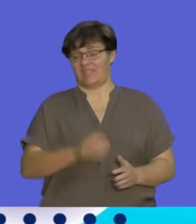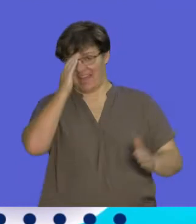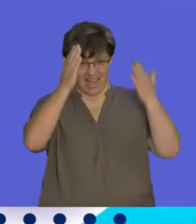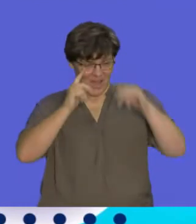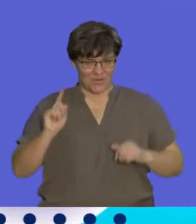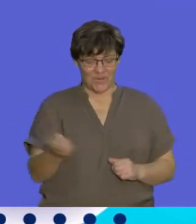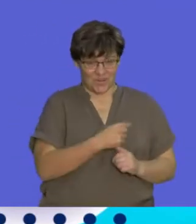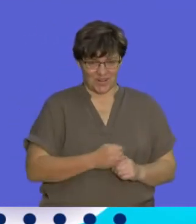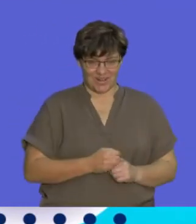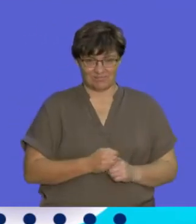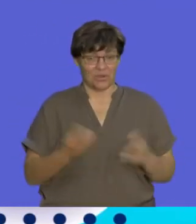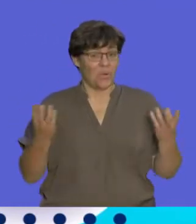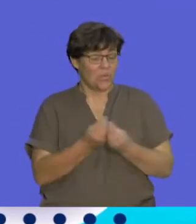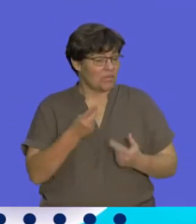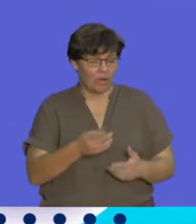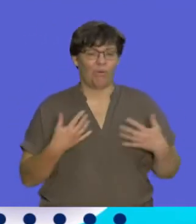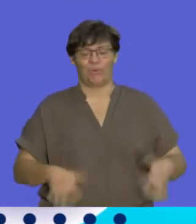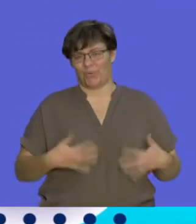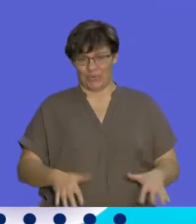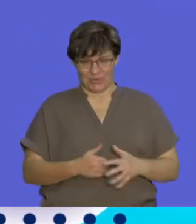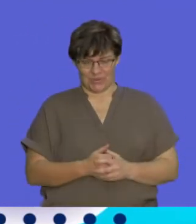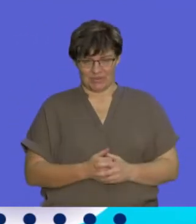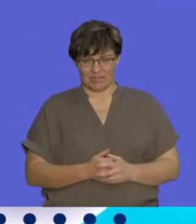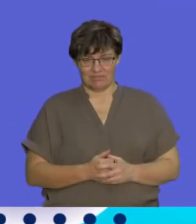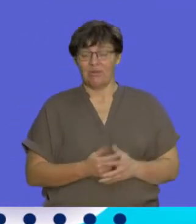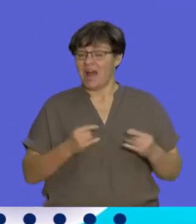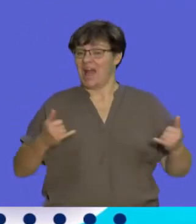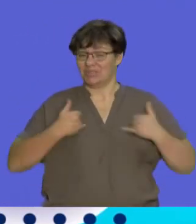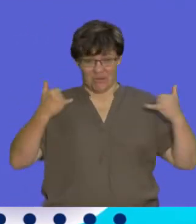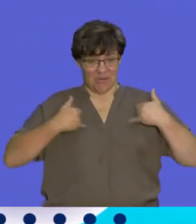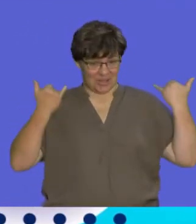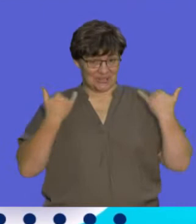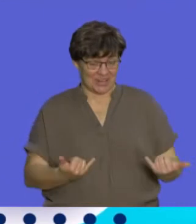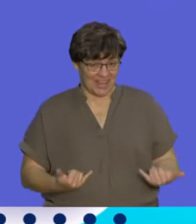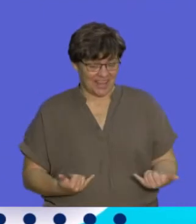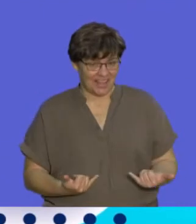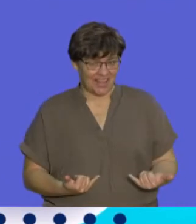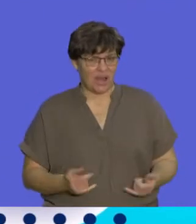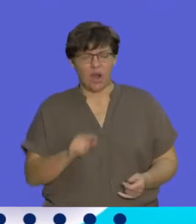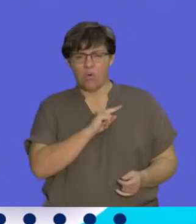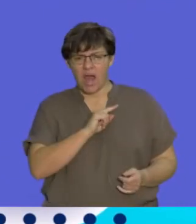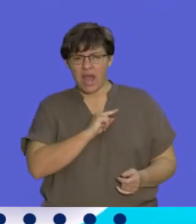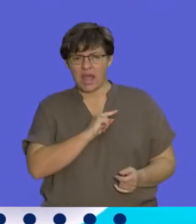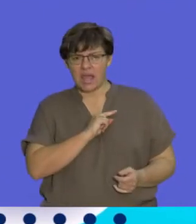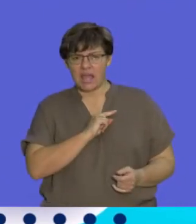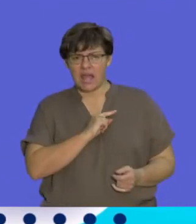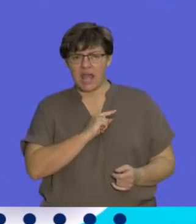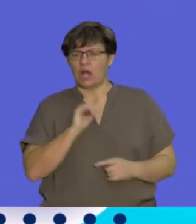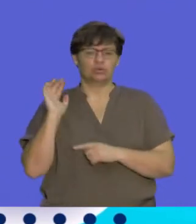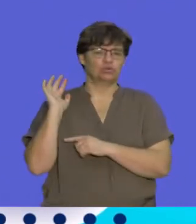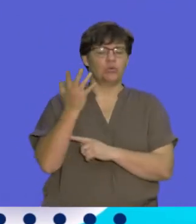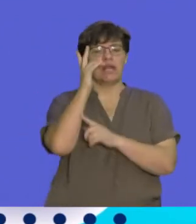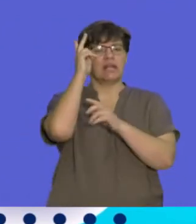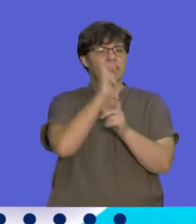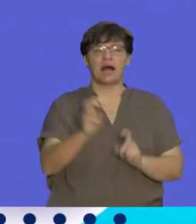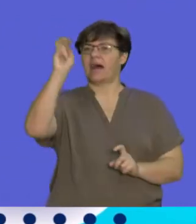Hello everyone, it's good to be with you again, and we're going to have some fun today because we're not going to go swinging through the trees, but we're going to